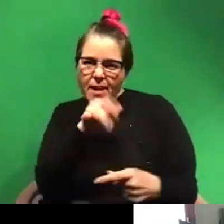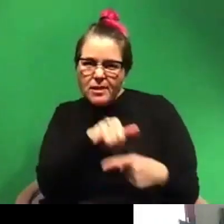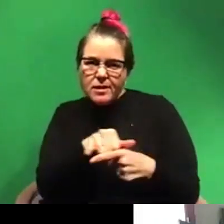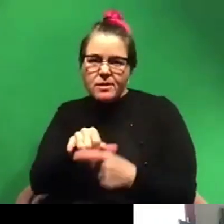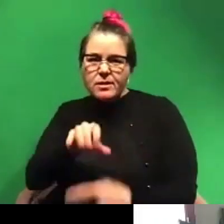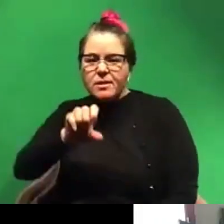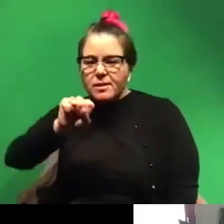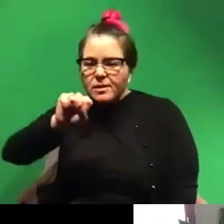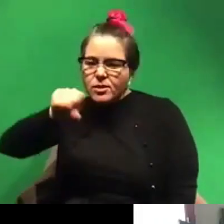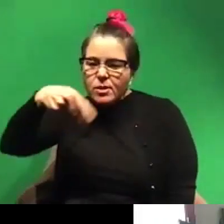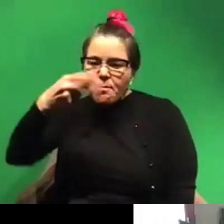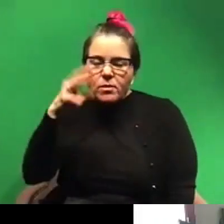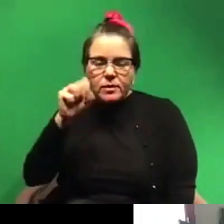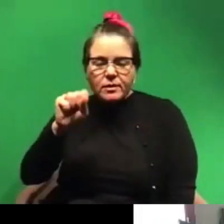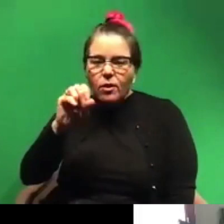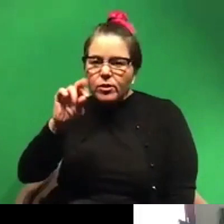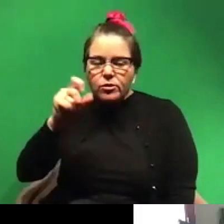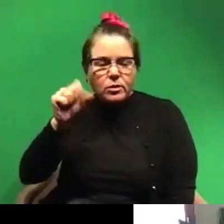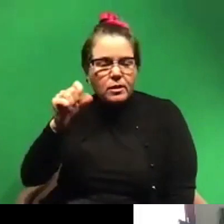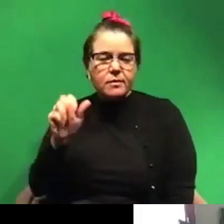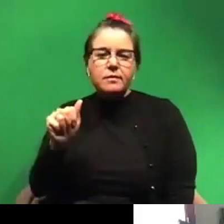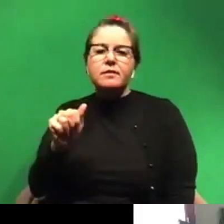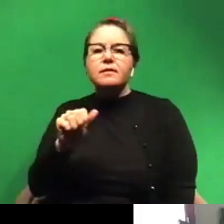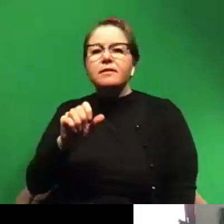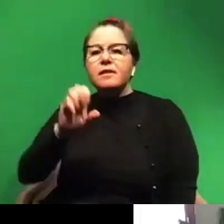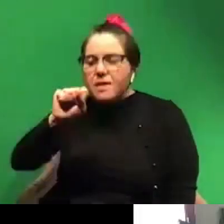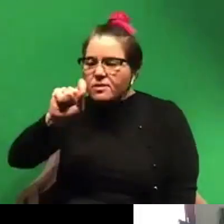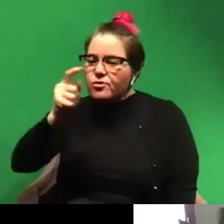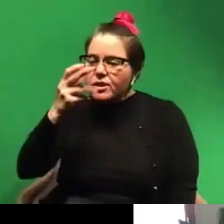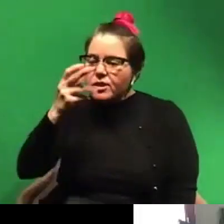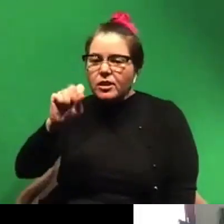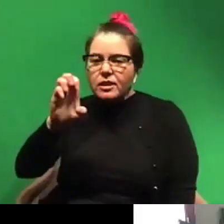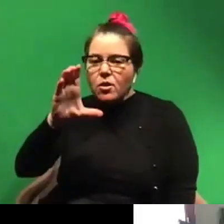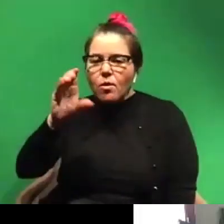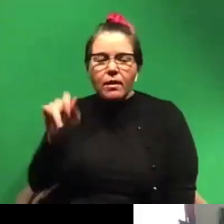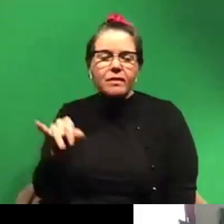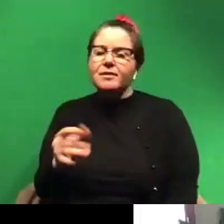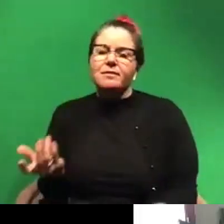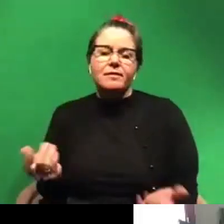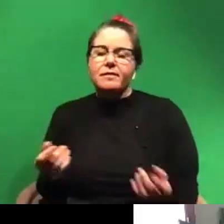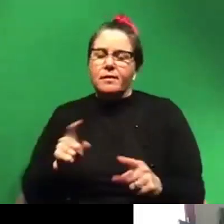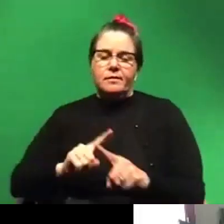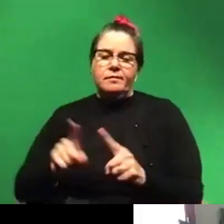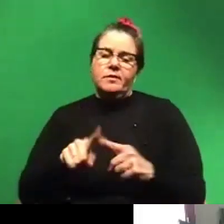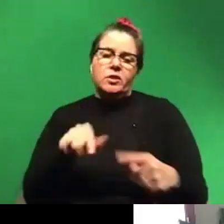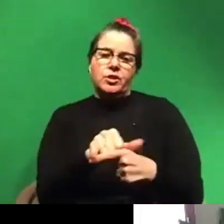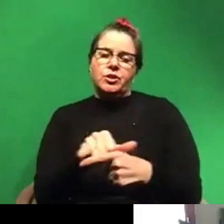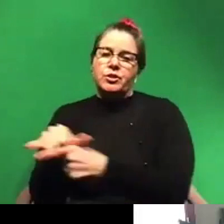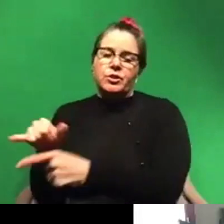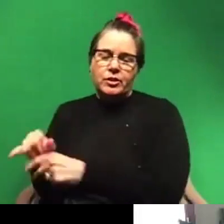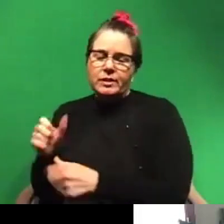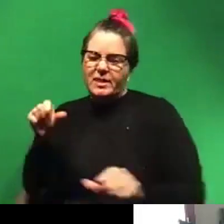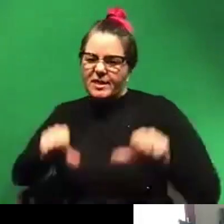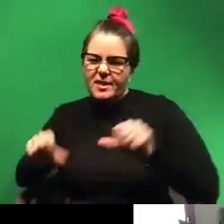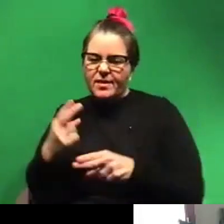Pseudomonas aeruginosa or Escherichia coli. They have lots of different names. Some of them